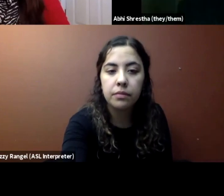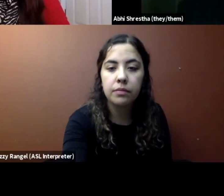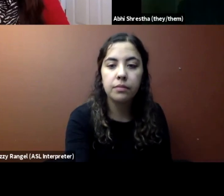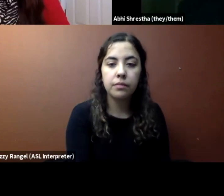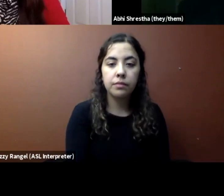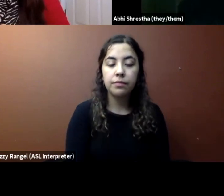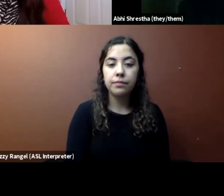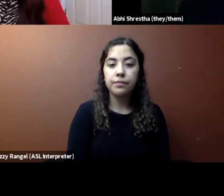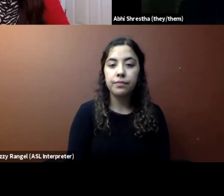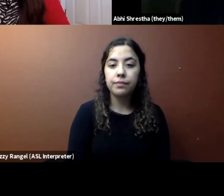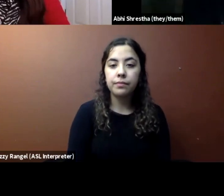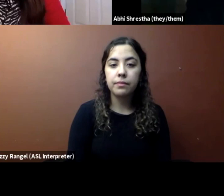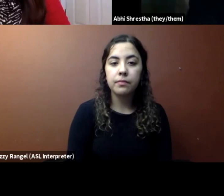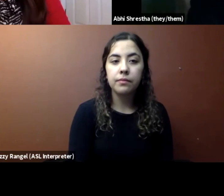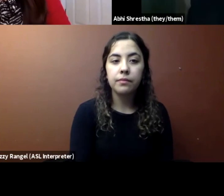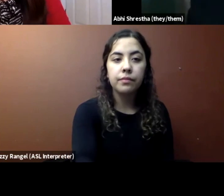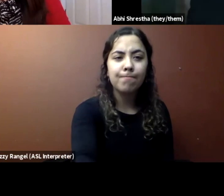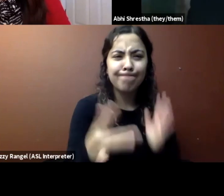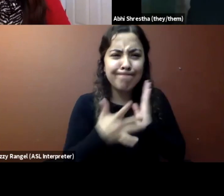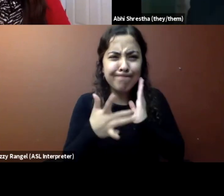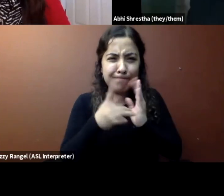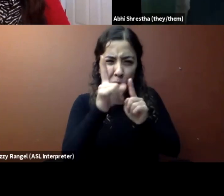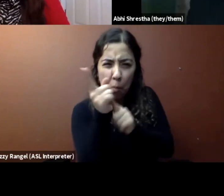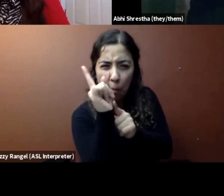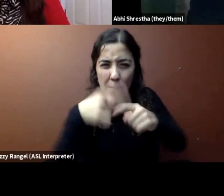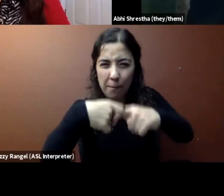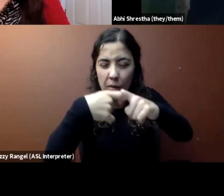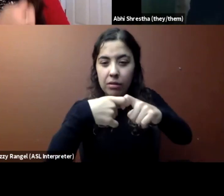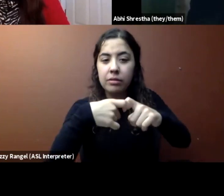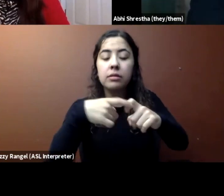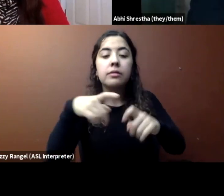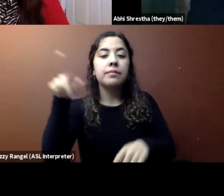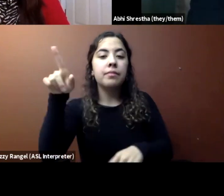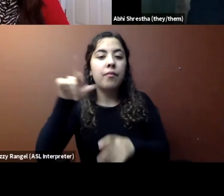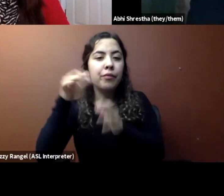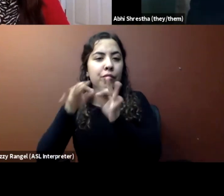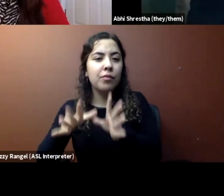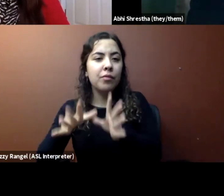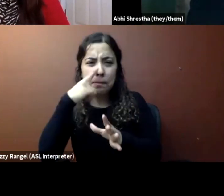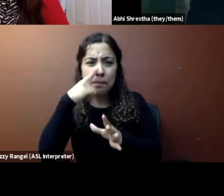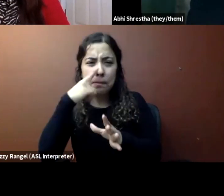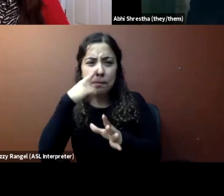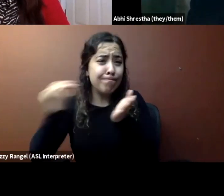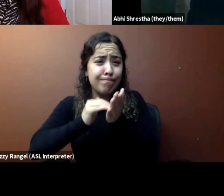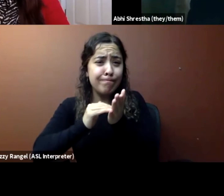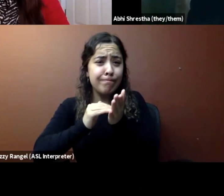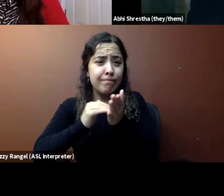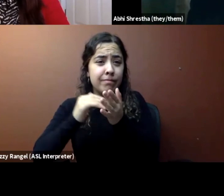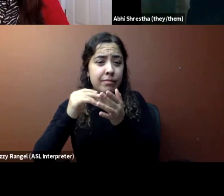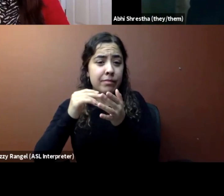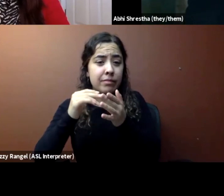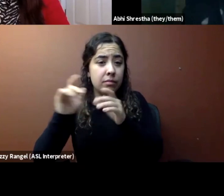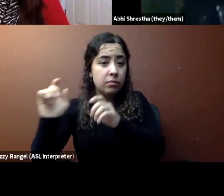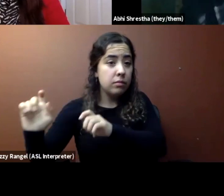Everything okay? Okay, awesome. Oh, sorry. I was trying to see if we can get Erika to read that again without the slide. That way